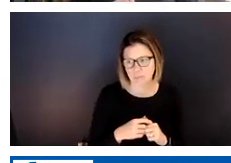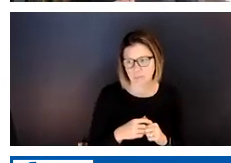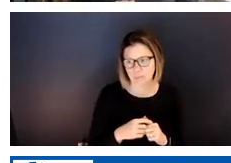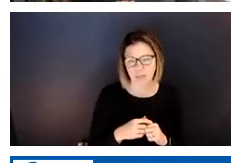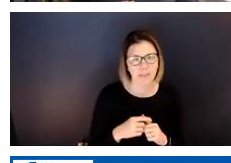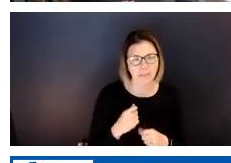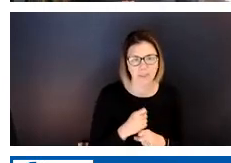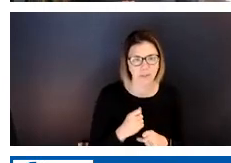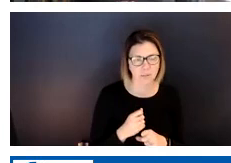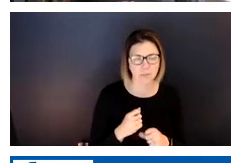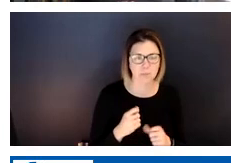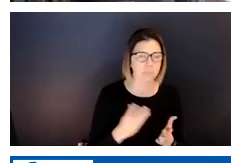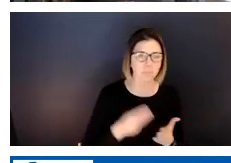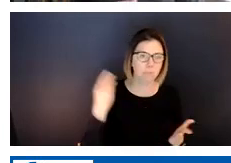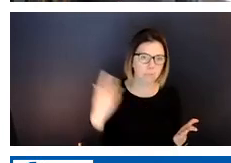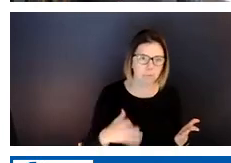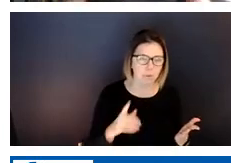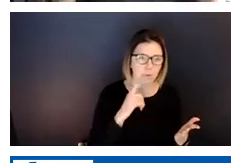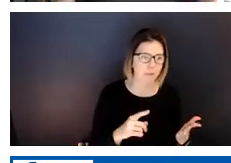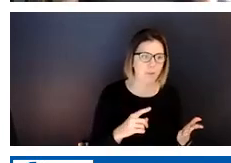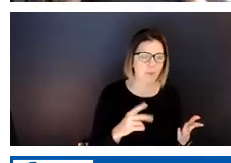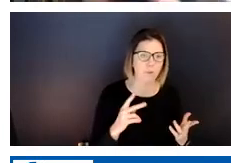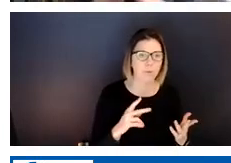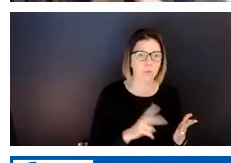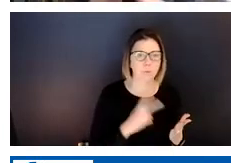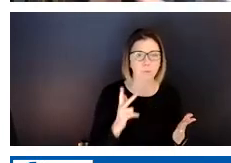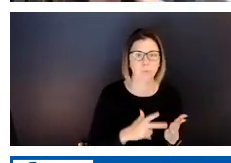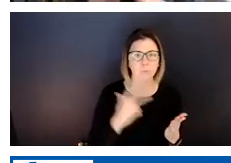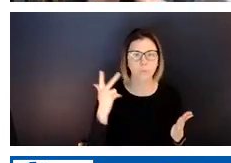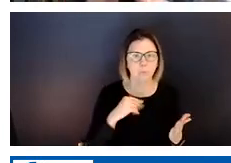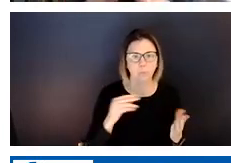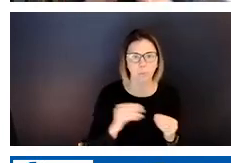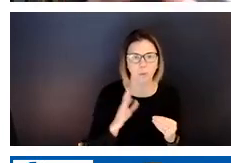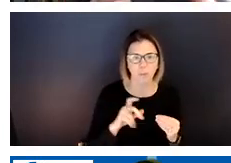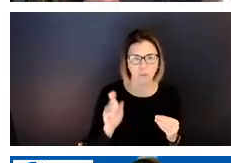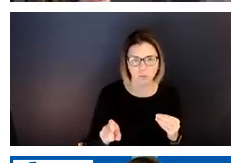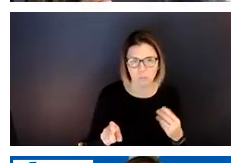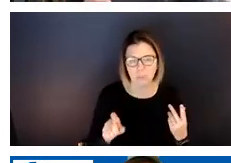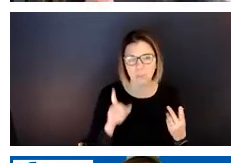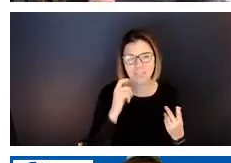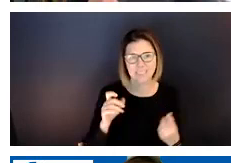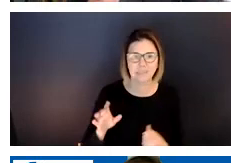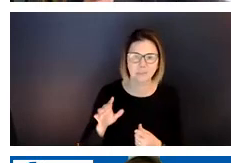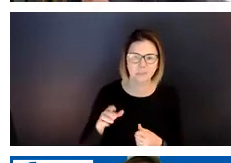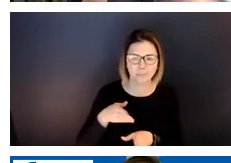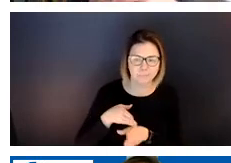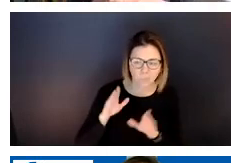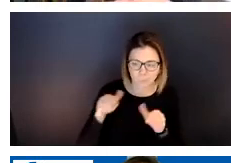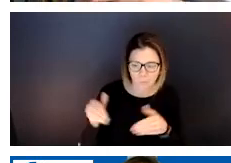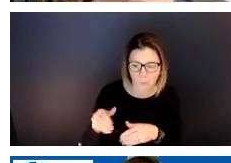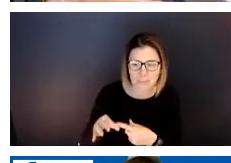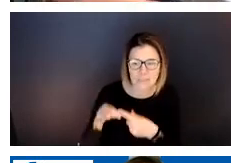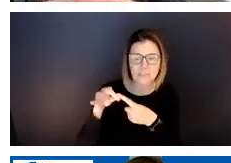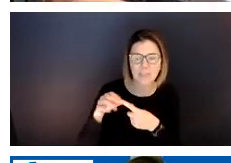as much expensive because they are quote unquote special needs. I encourage you to keep